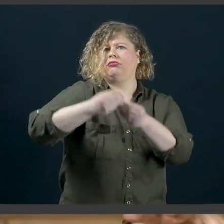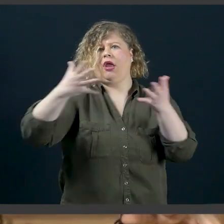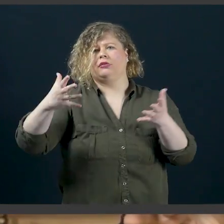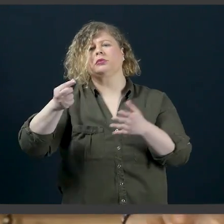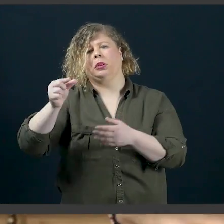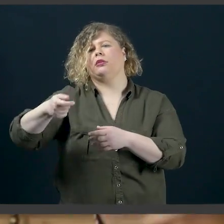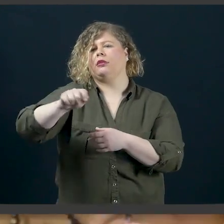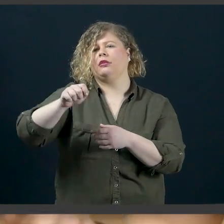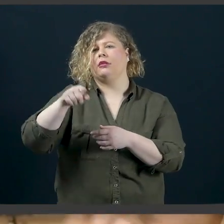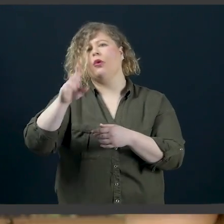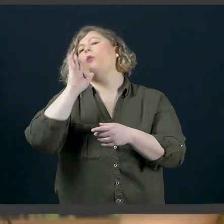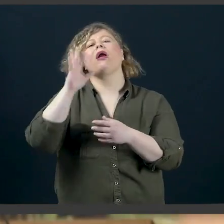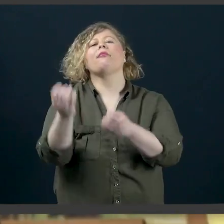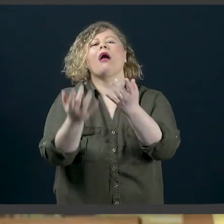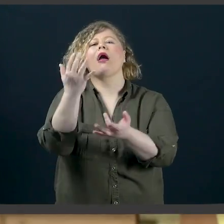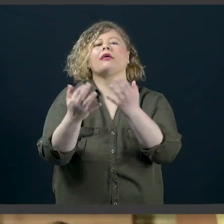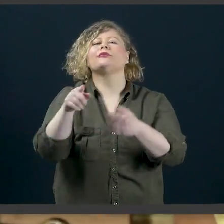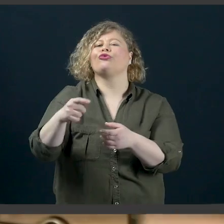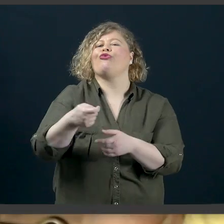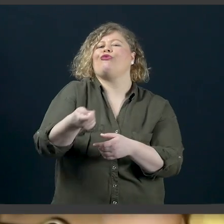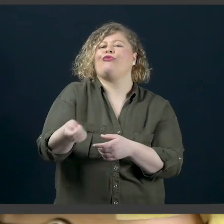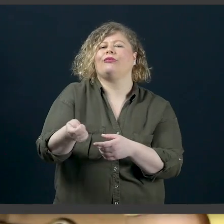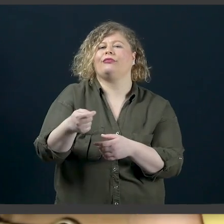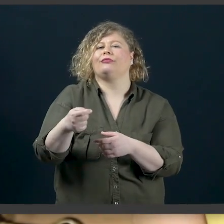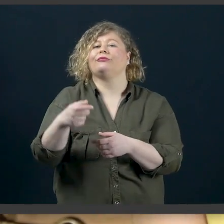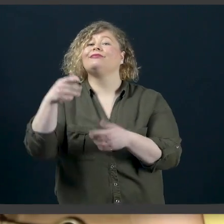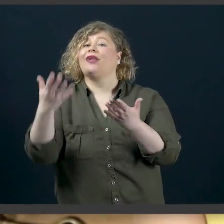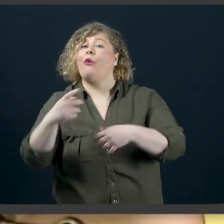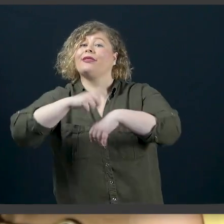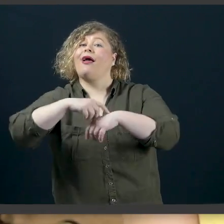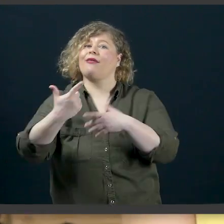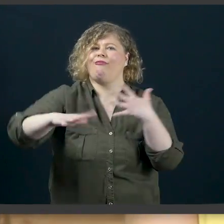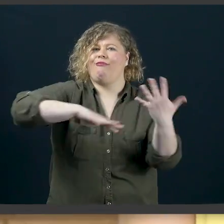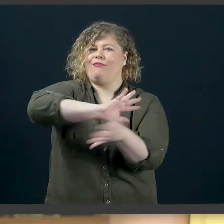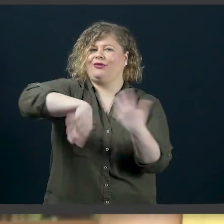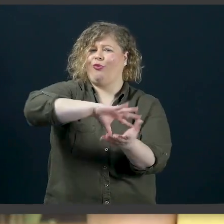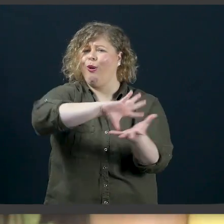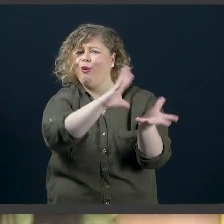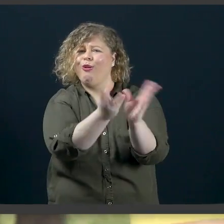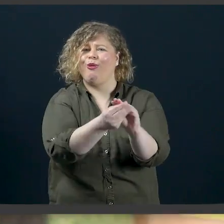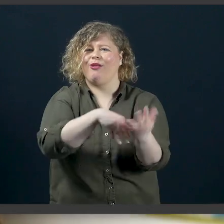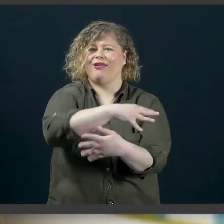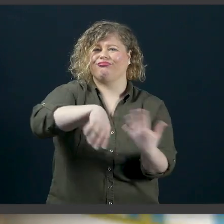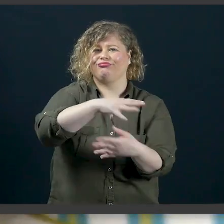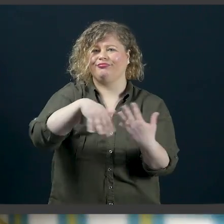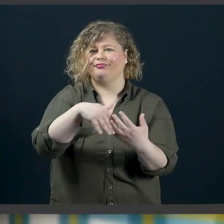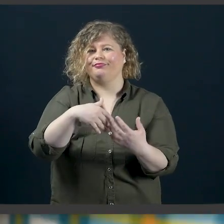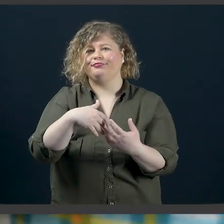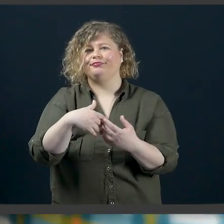because it will get burned while it is cooking. So, it's time to mix them all together.